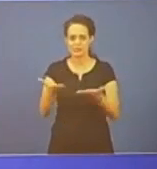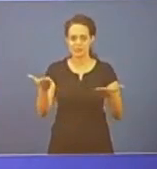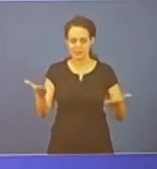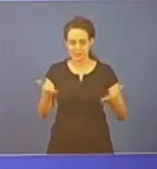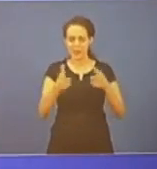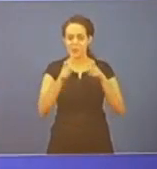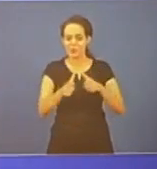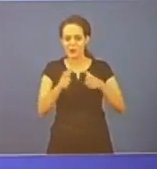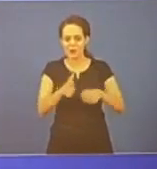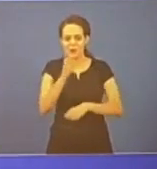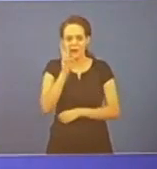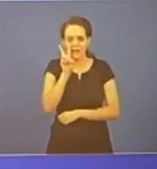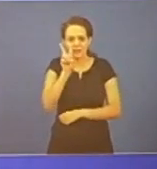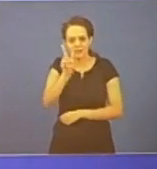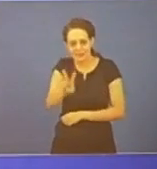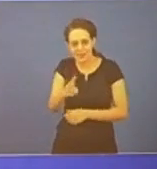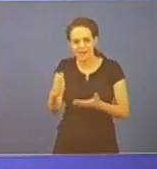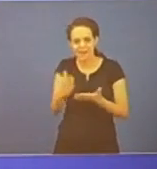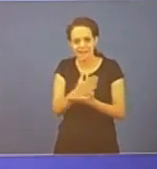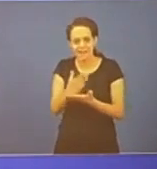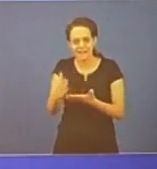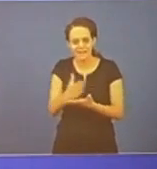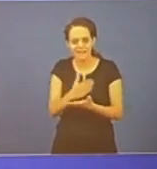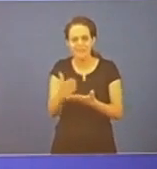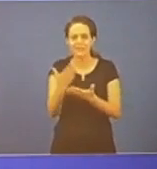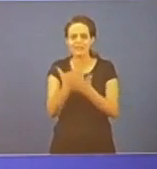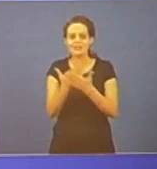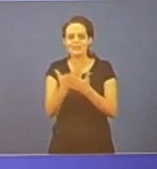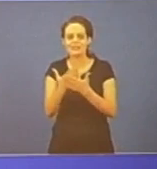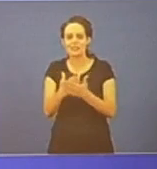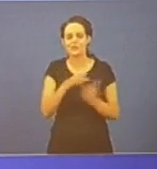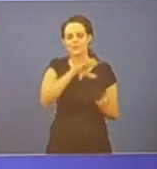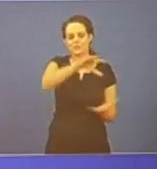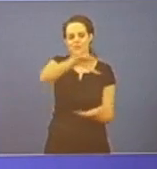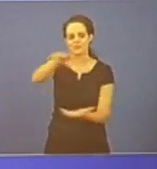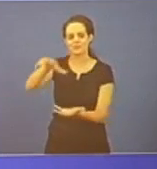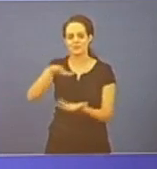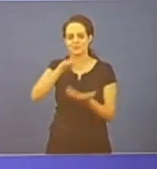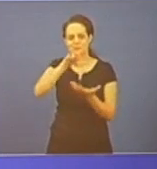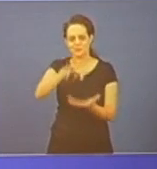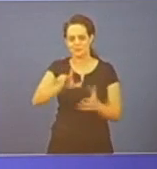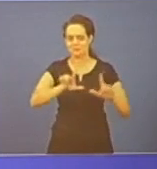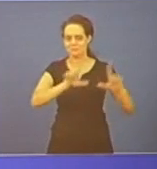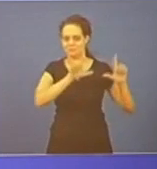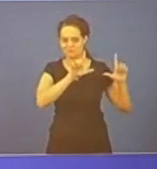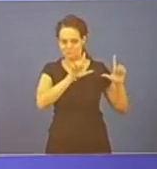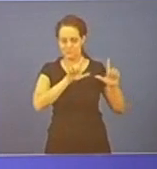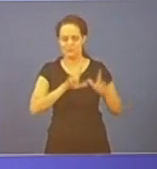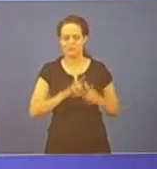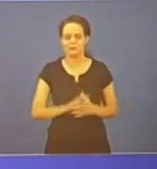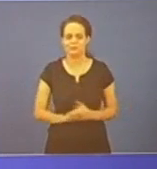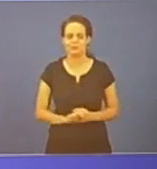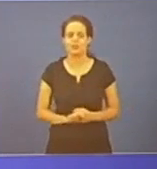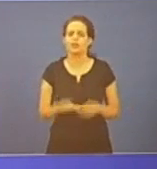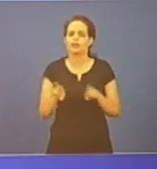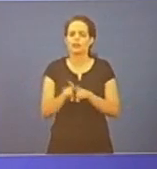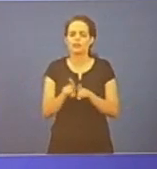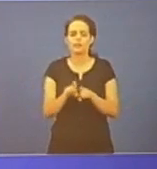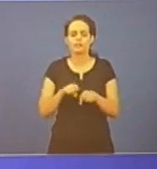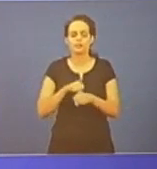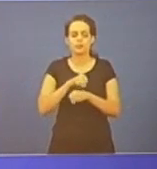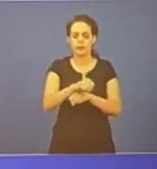Lord, where everybody could assist seminar through the satellite.